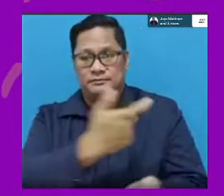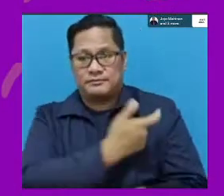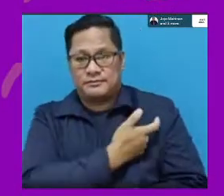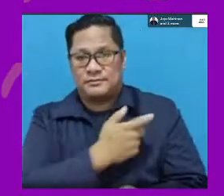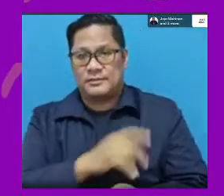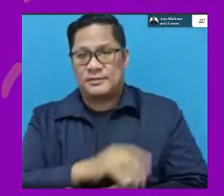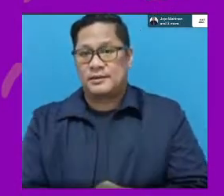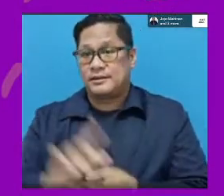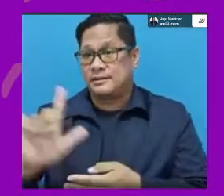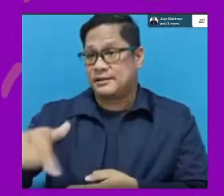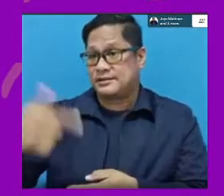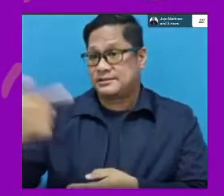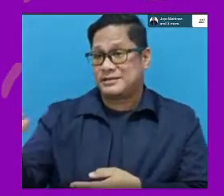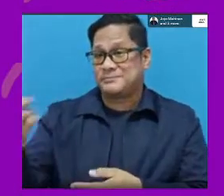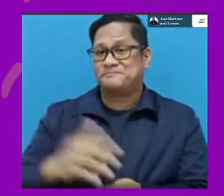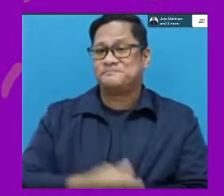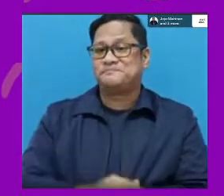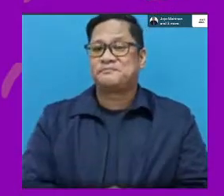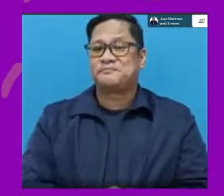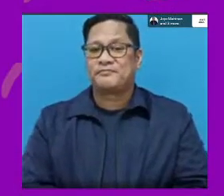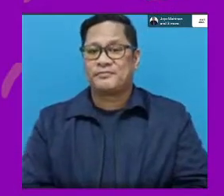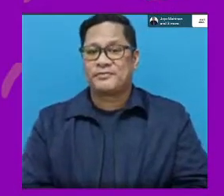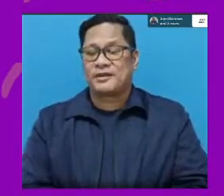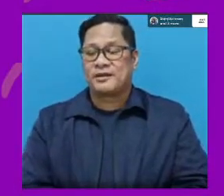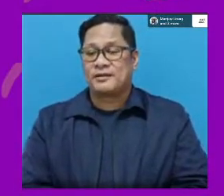Next slide, please.